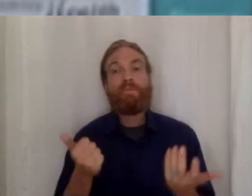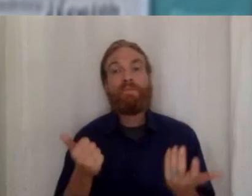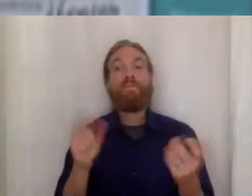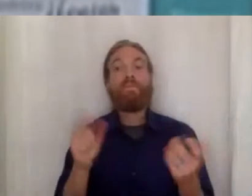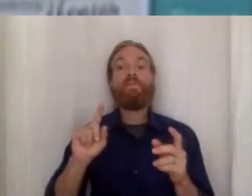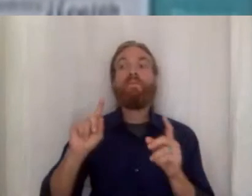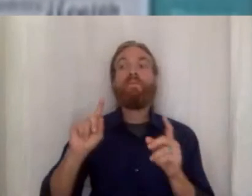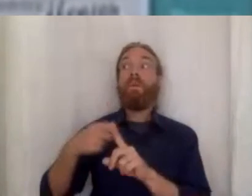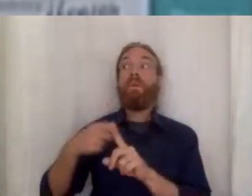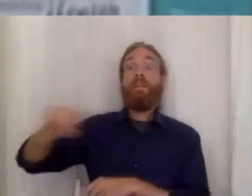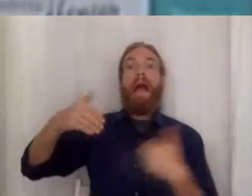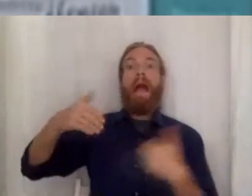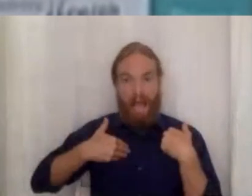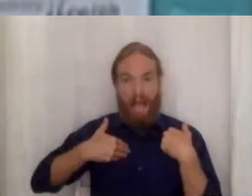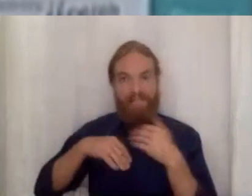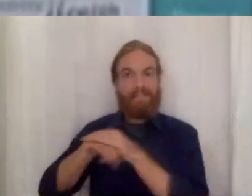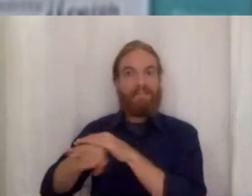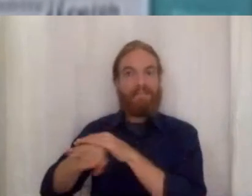system.